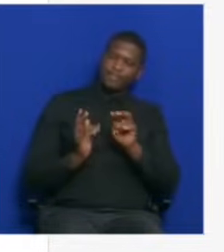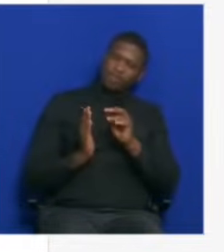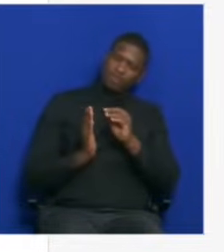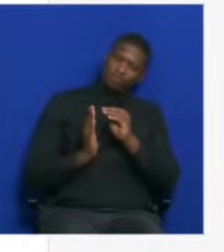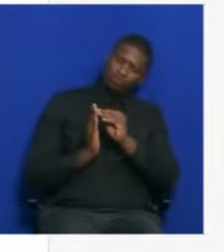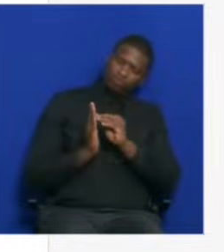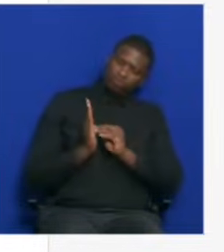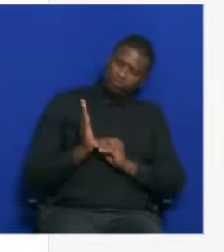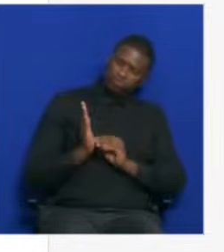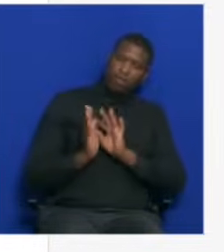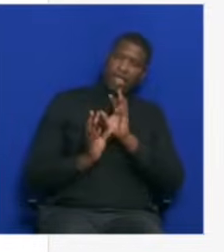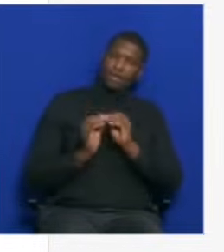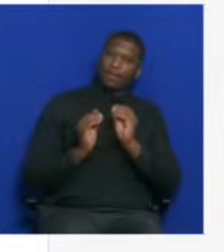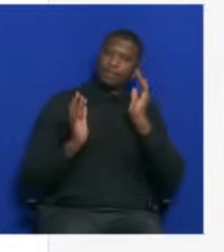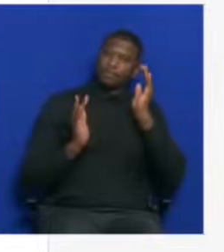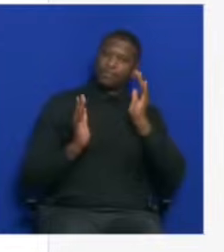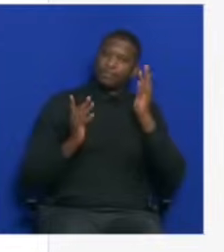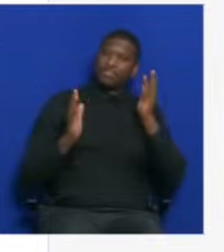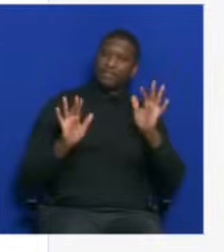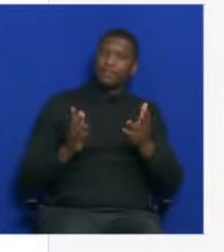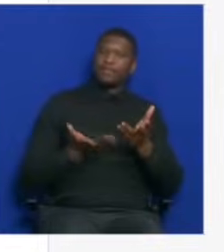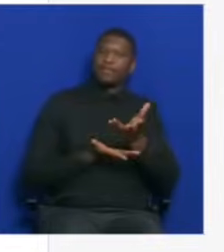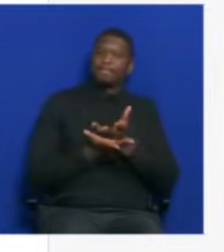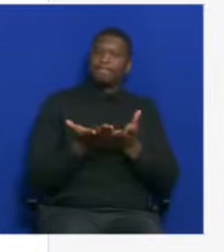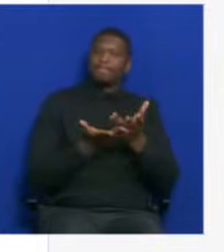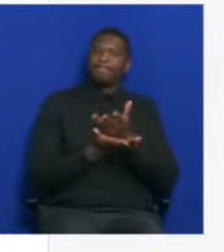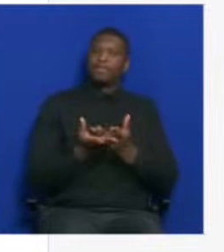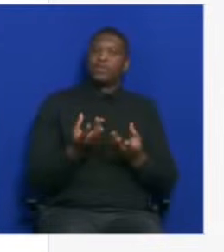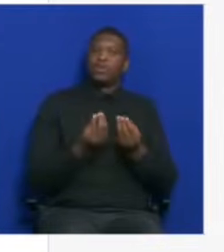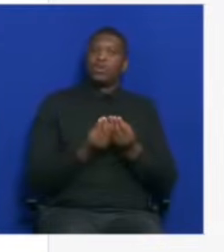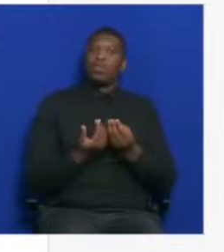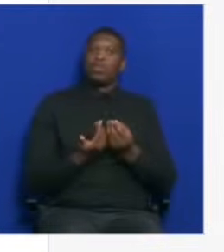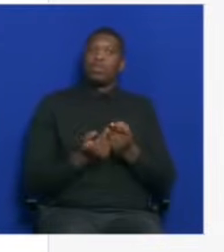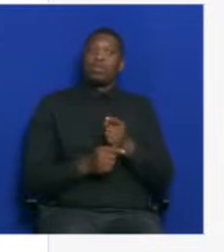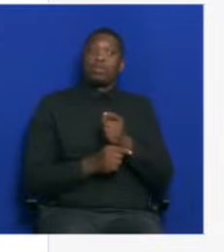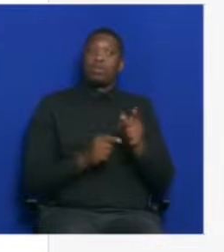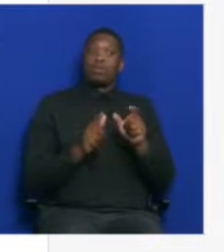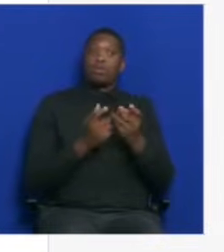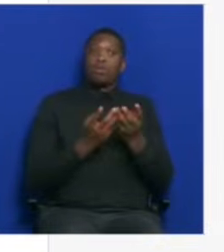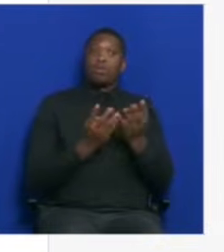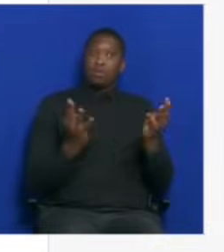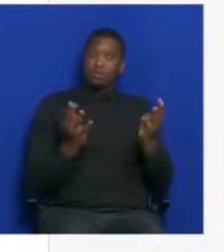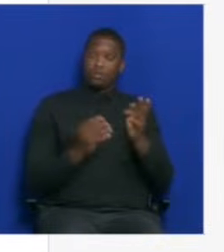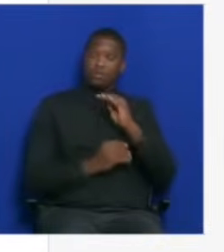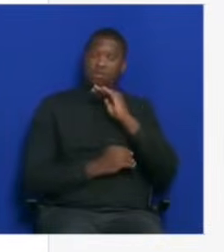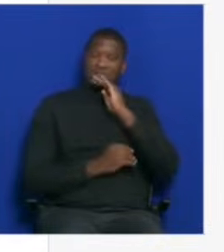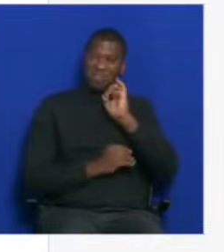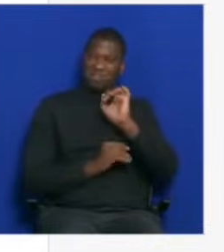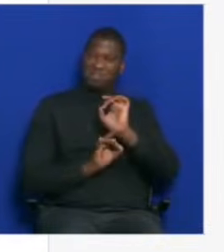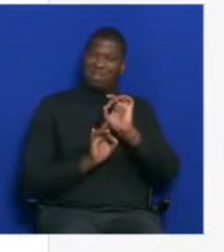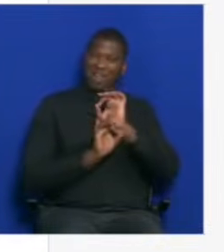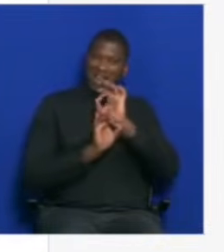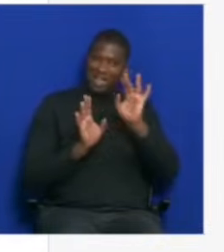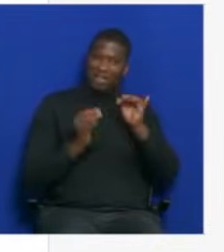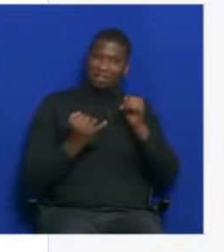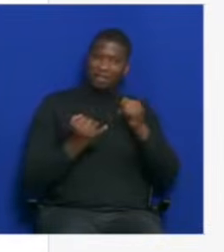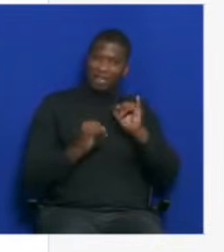just had with the commissioners, it's clear that you were steeped into